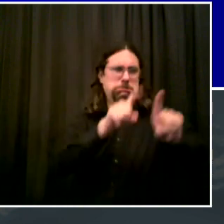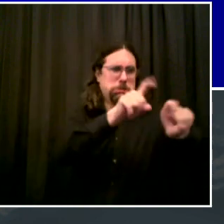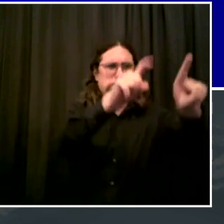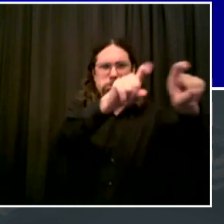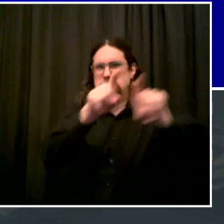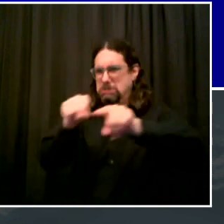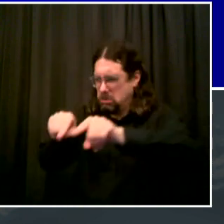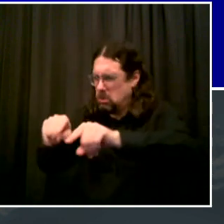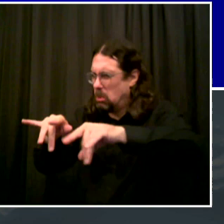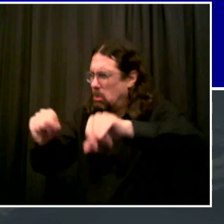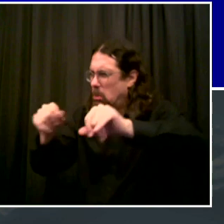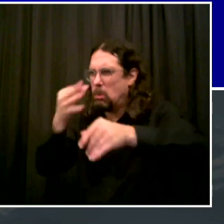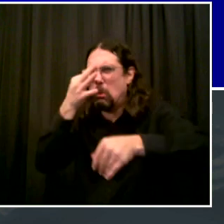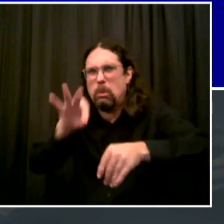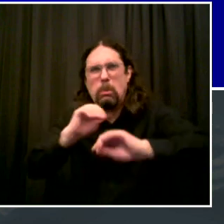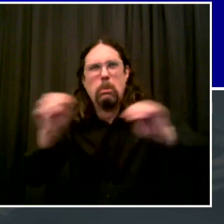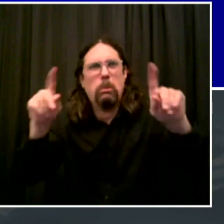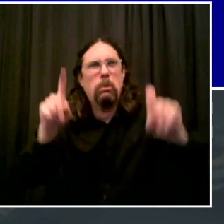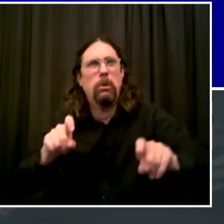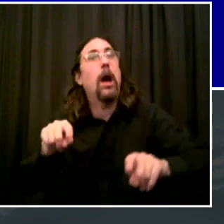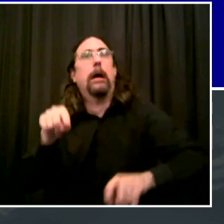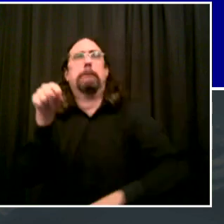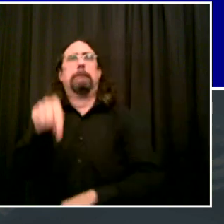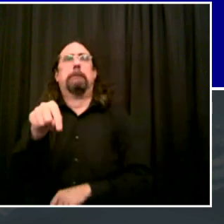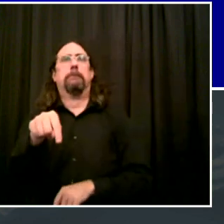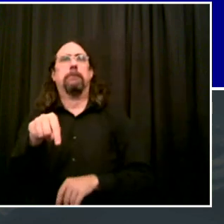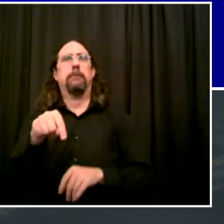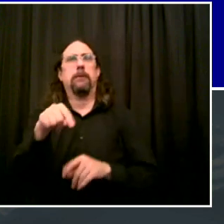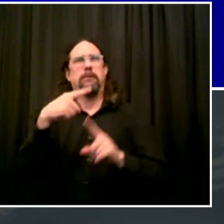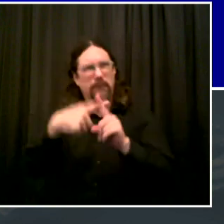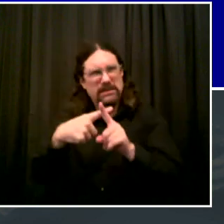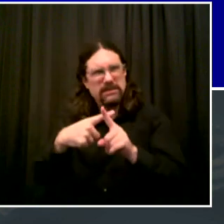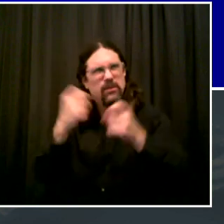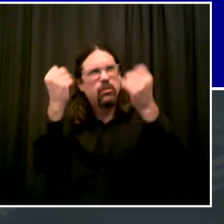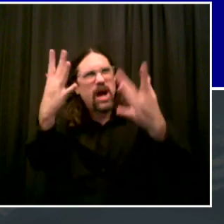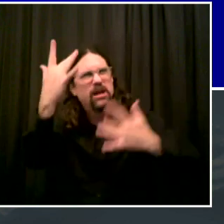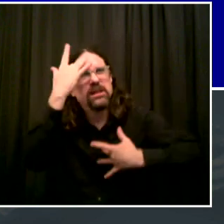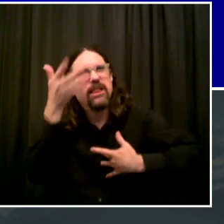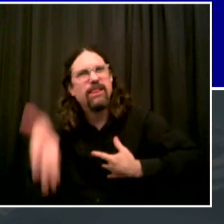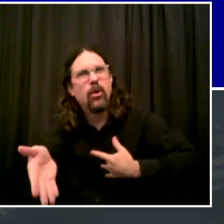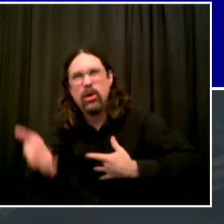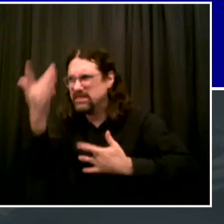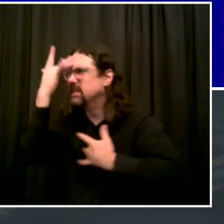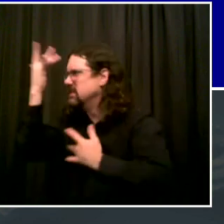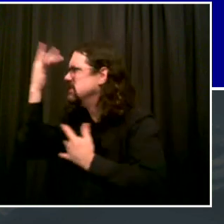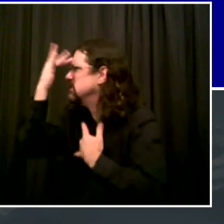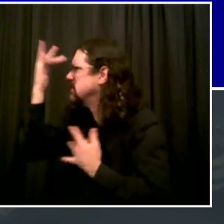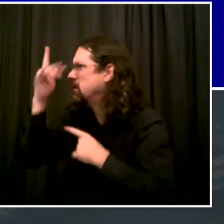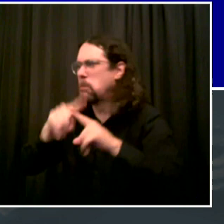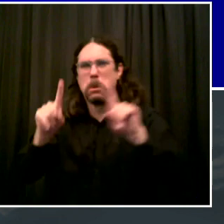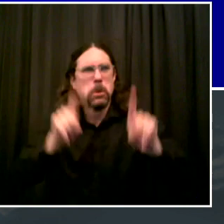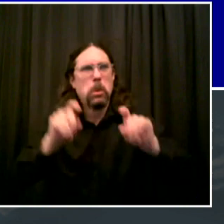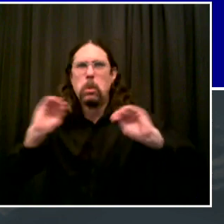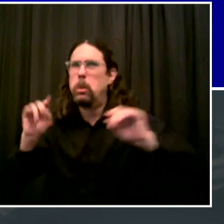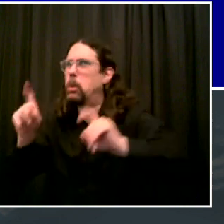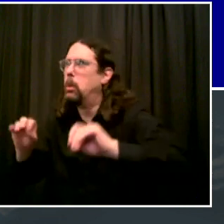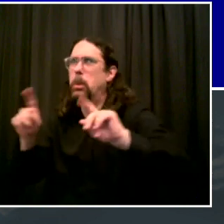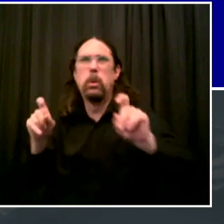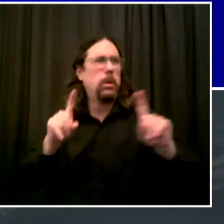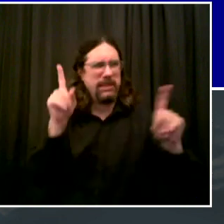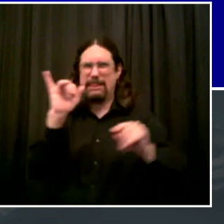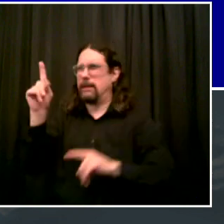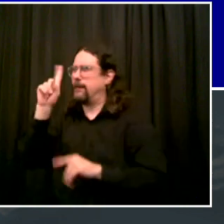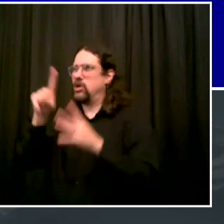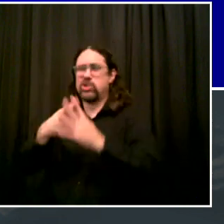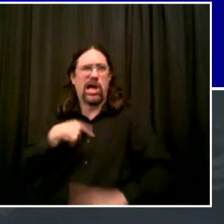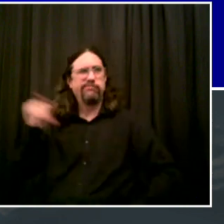are not coming out to get tested, which signals current spread, and where we have been persistently high burden over the course